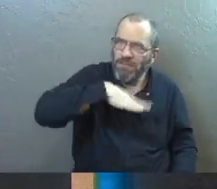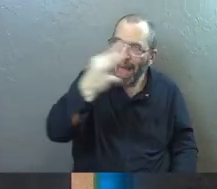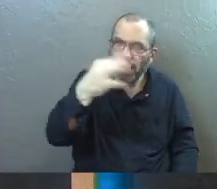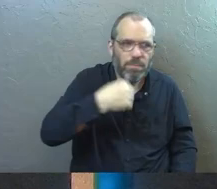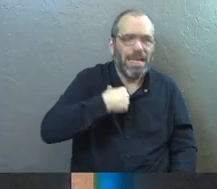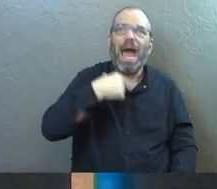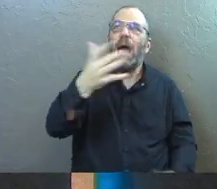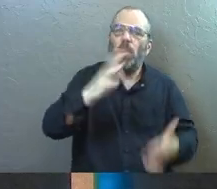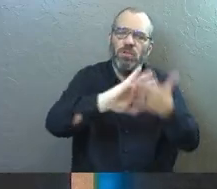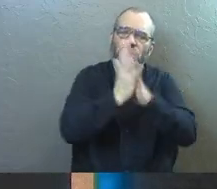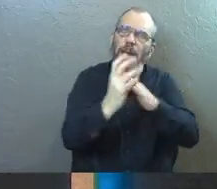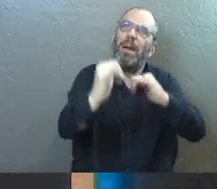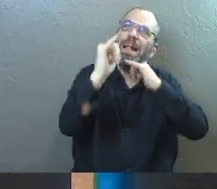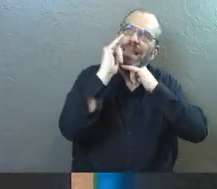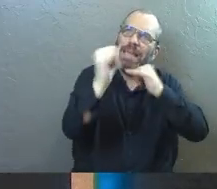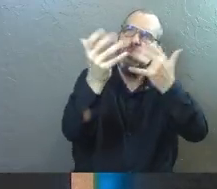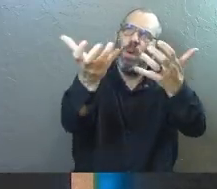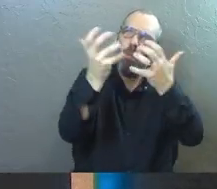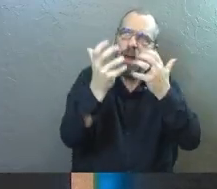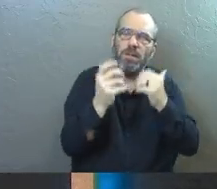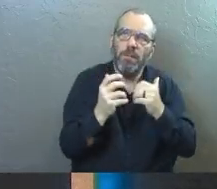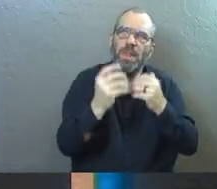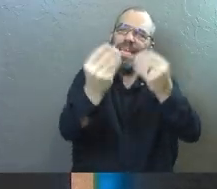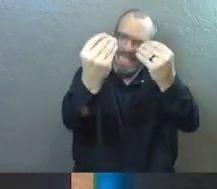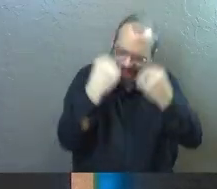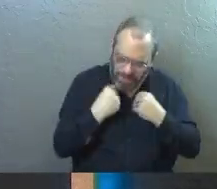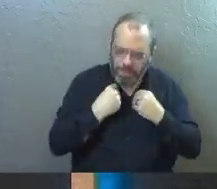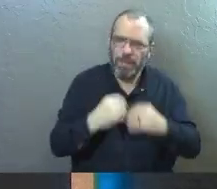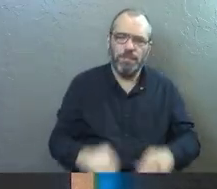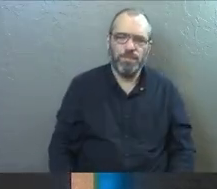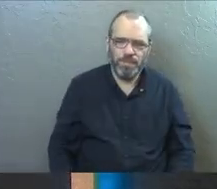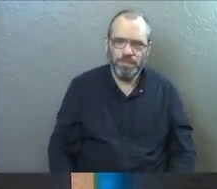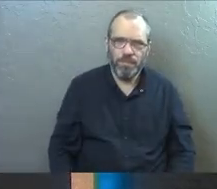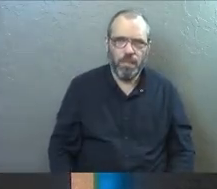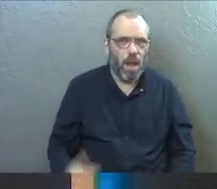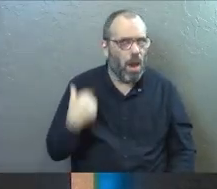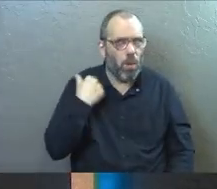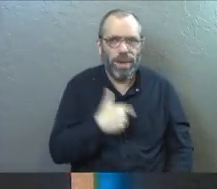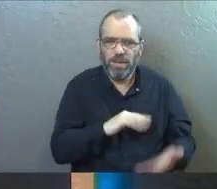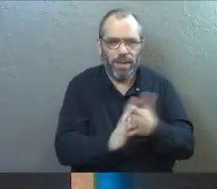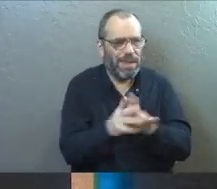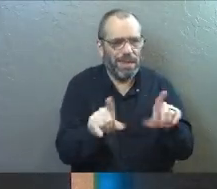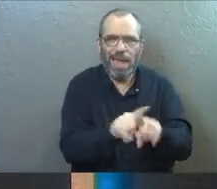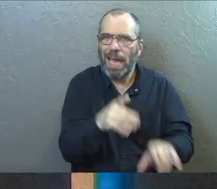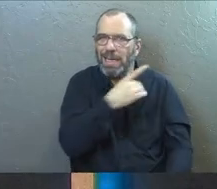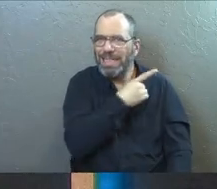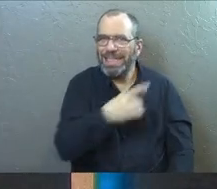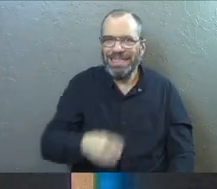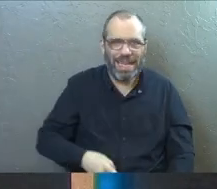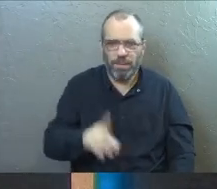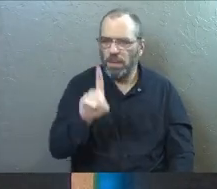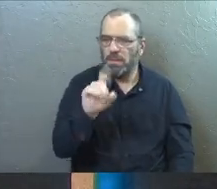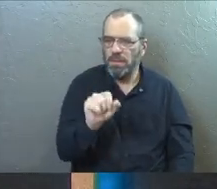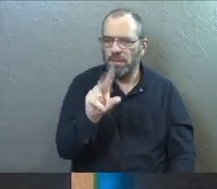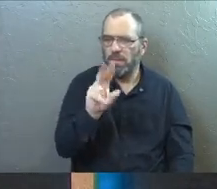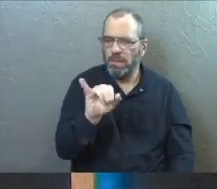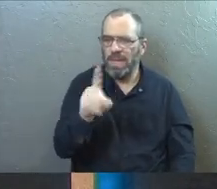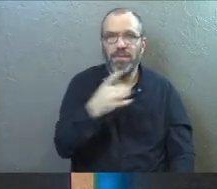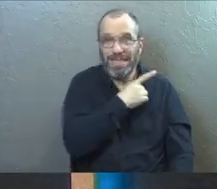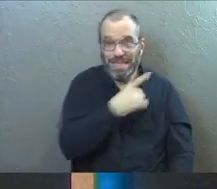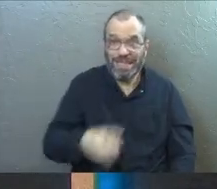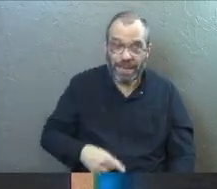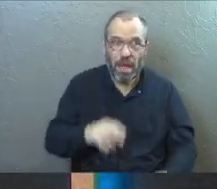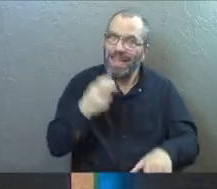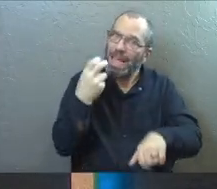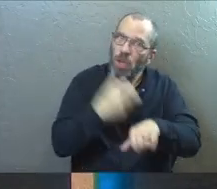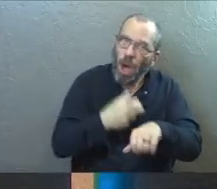wanna be who you want me to be. So bring it, God." We gotta be like David. And those are hard prayers, right? Those